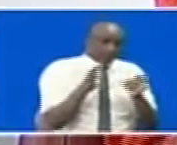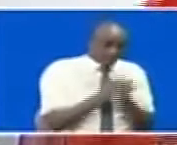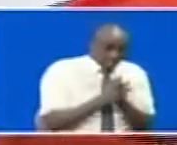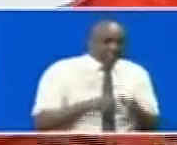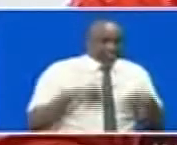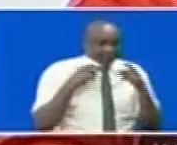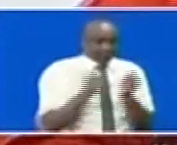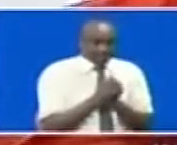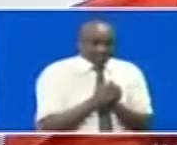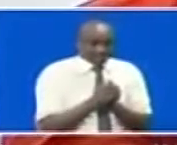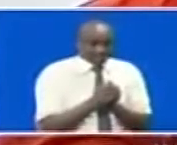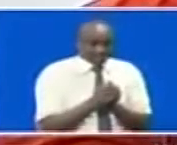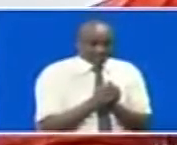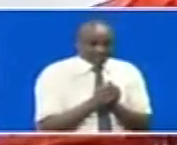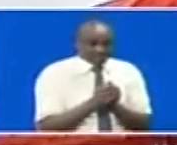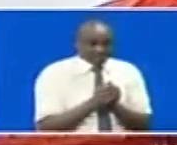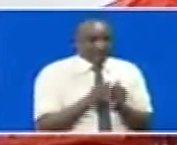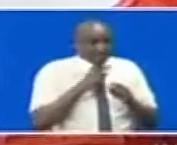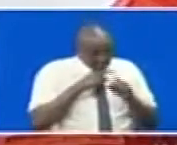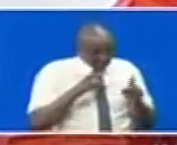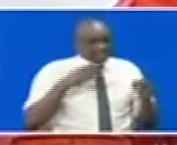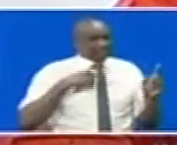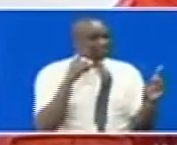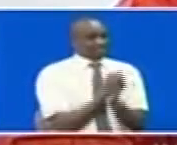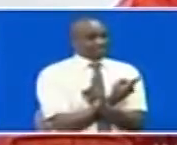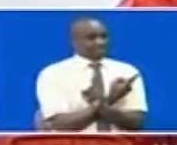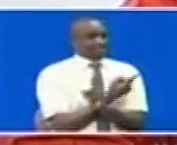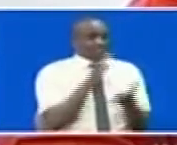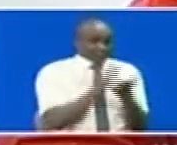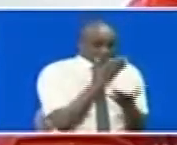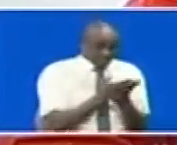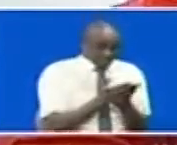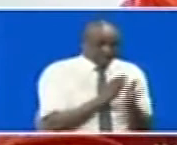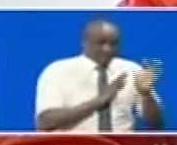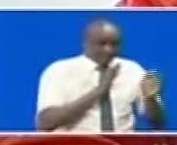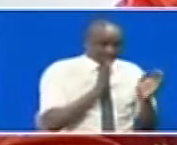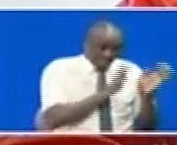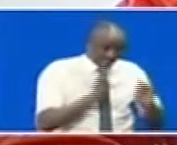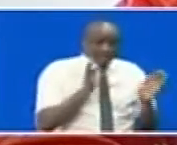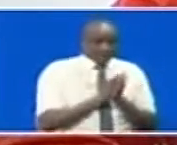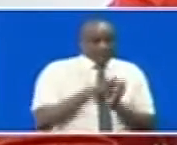hate speech. But there is a difference between morality and behavior.